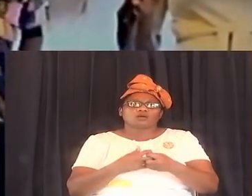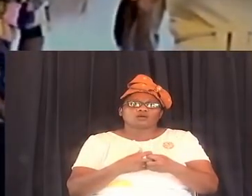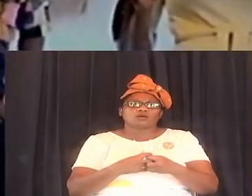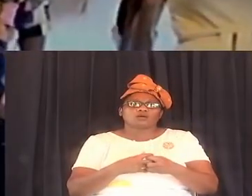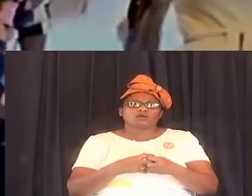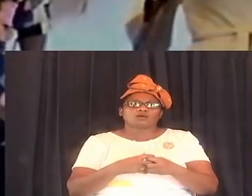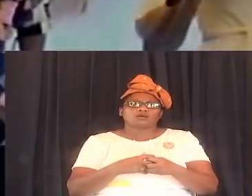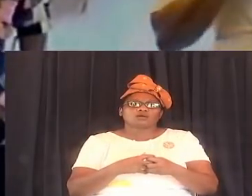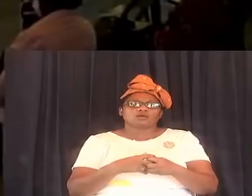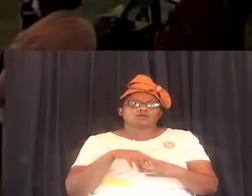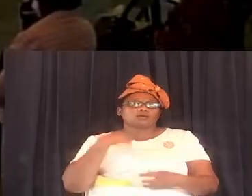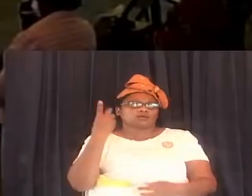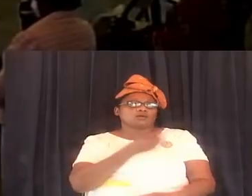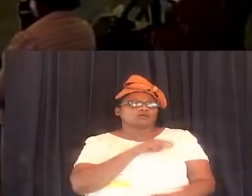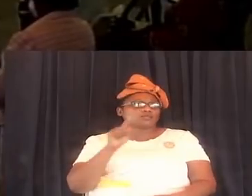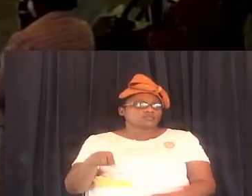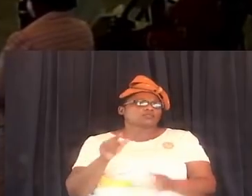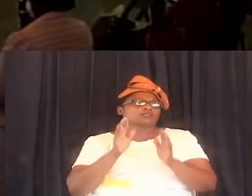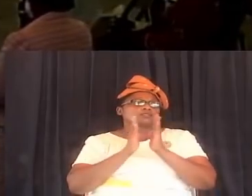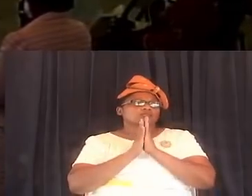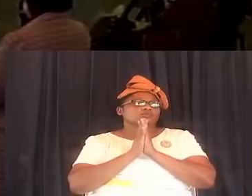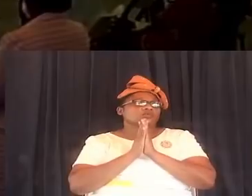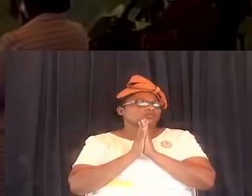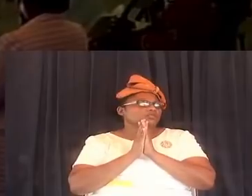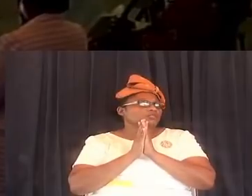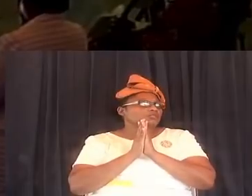We have some prayer requests here.